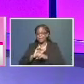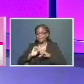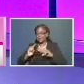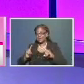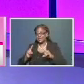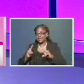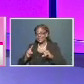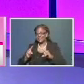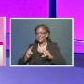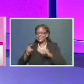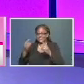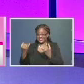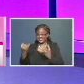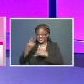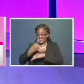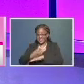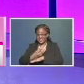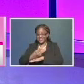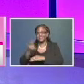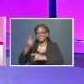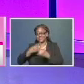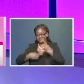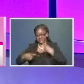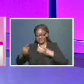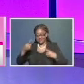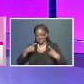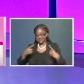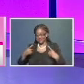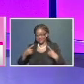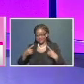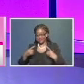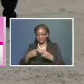as a shipment made its way to the Capitol.